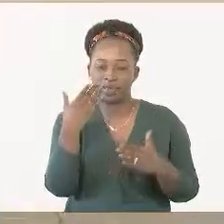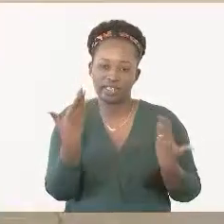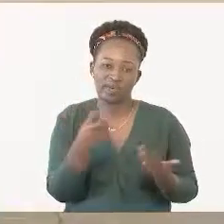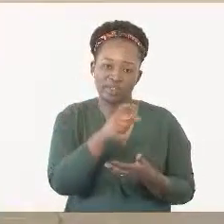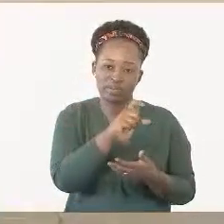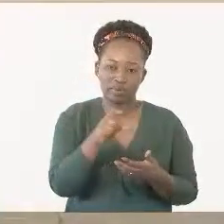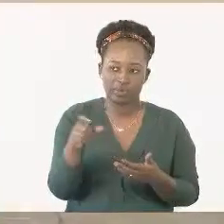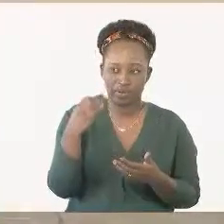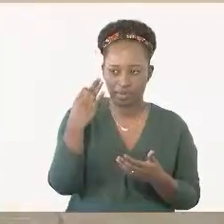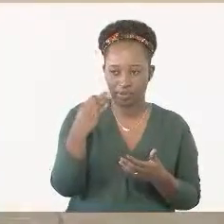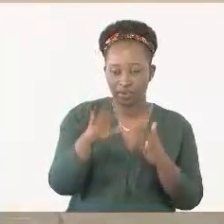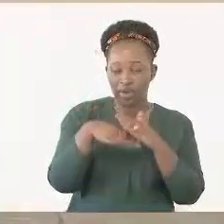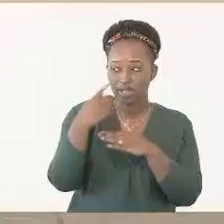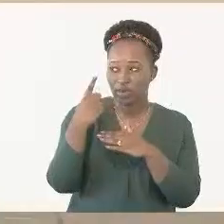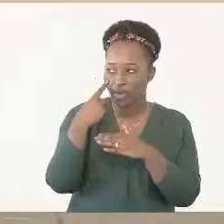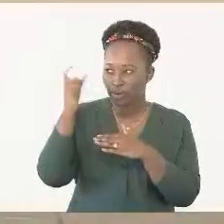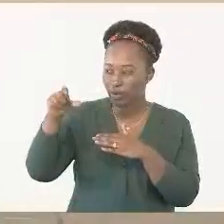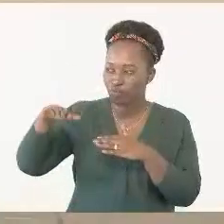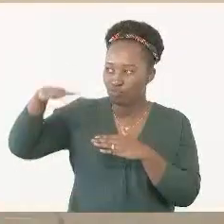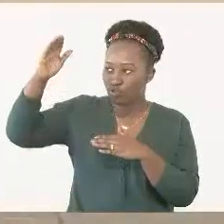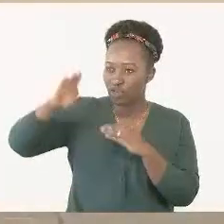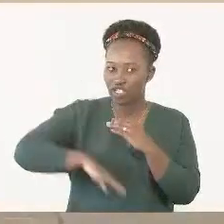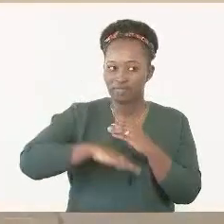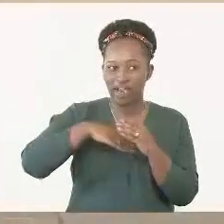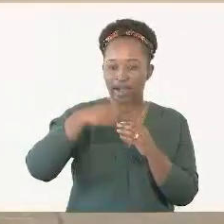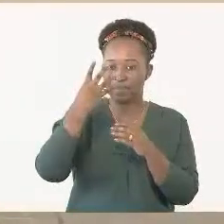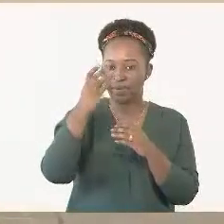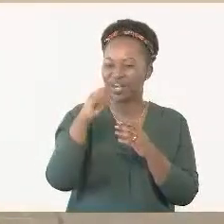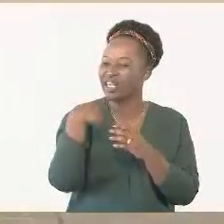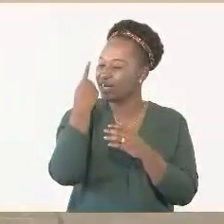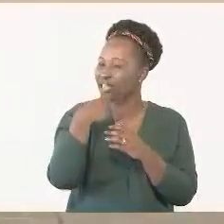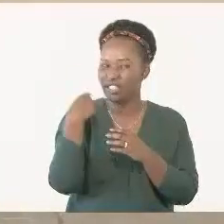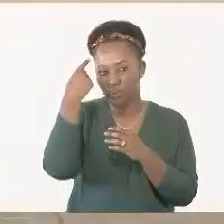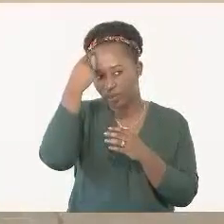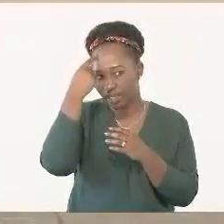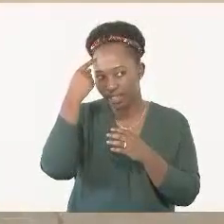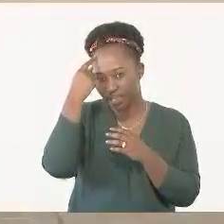person who has 40 years, who do you expect to